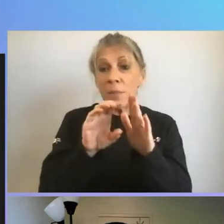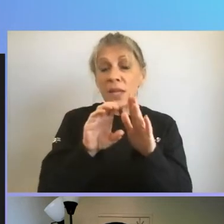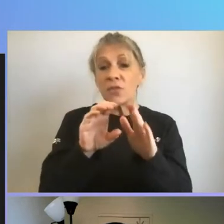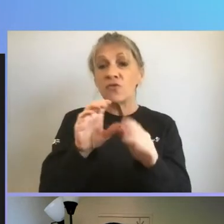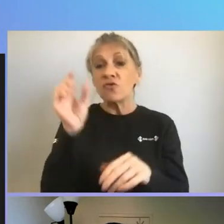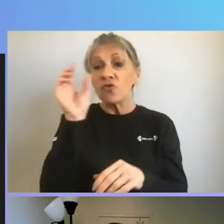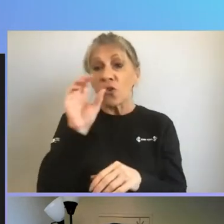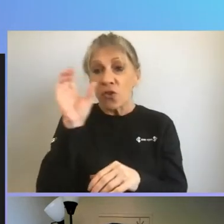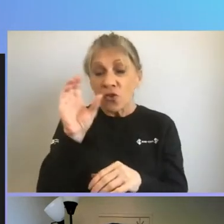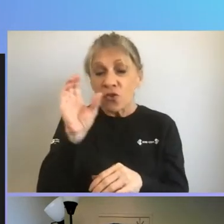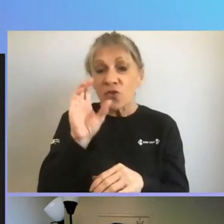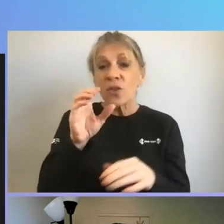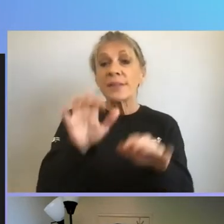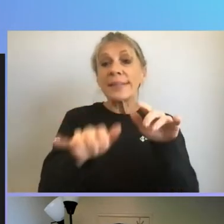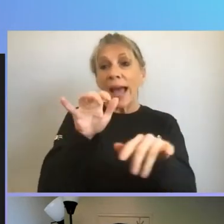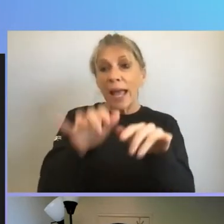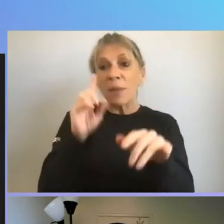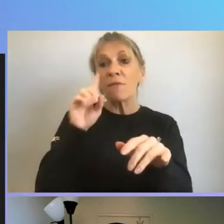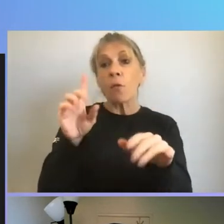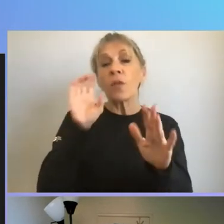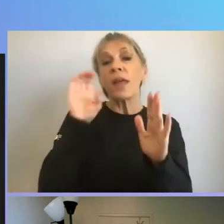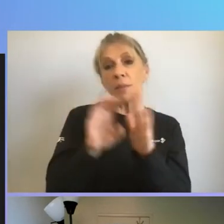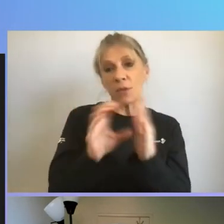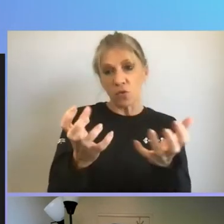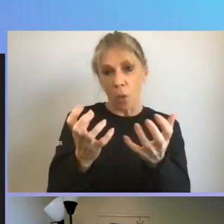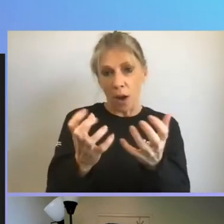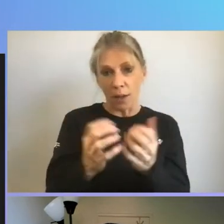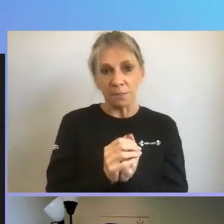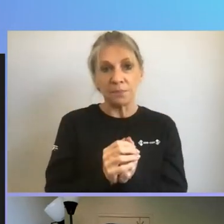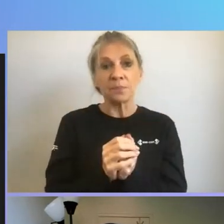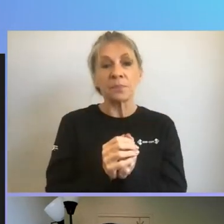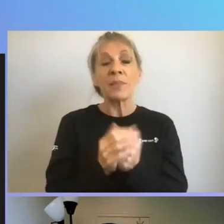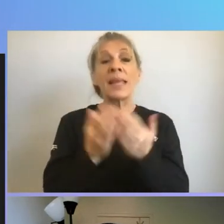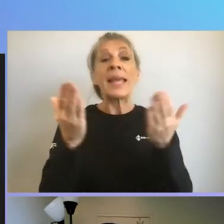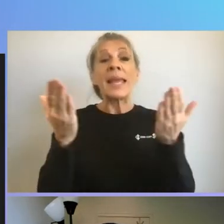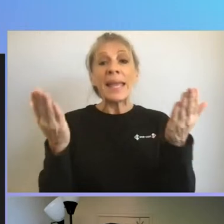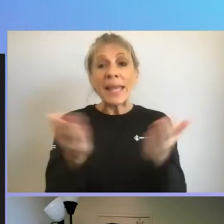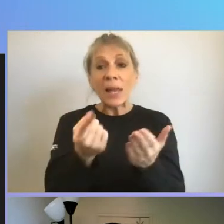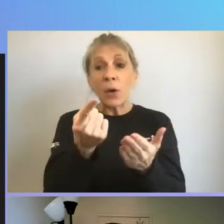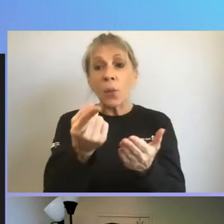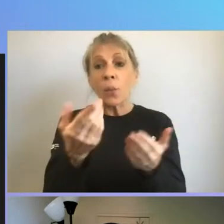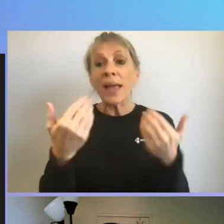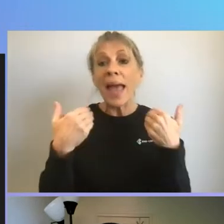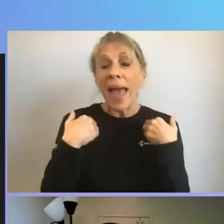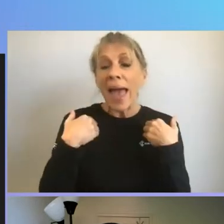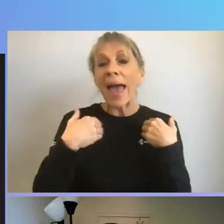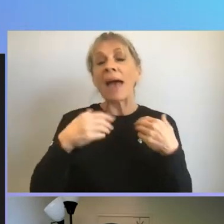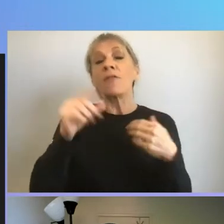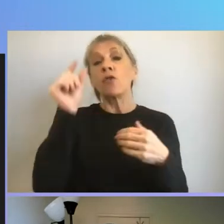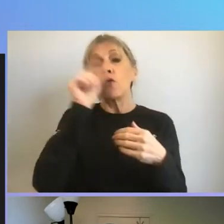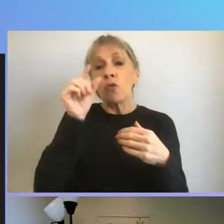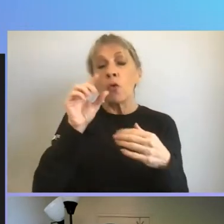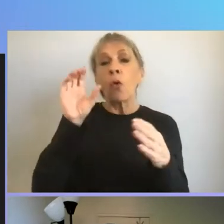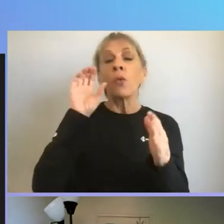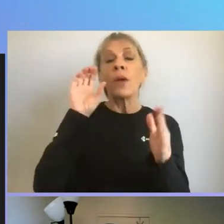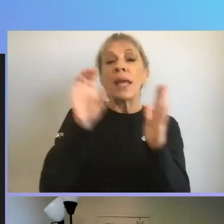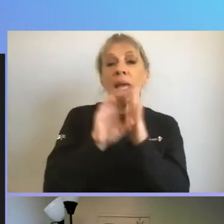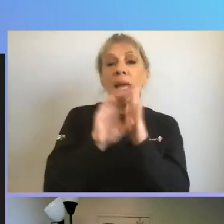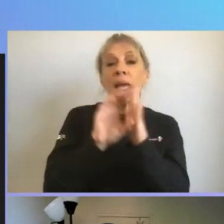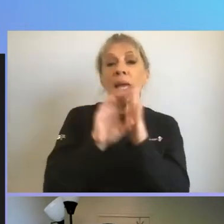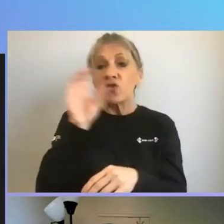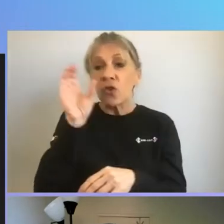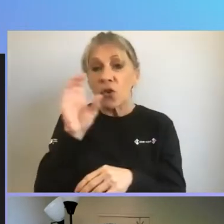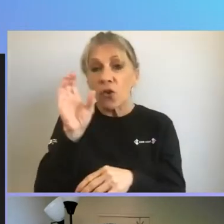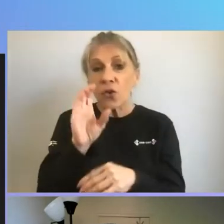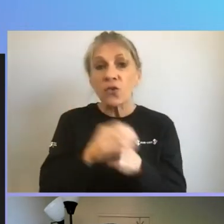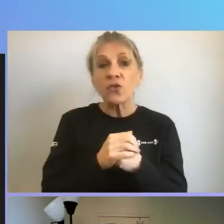for the image that you have in mind. So here we have a screenshot of Google image search. The